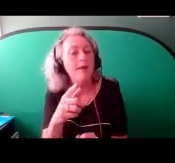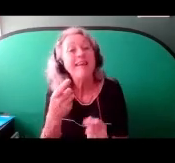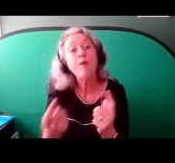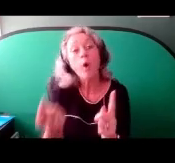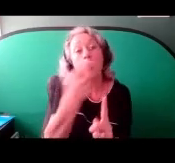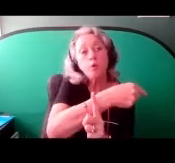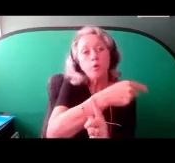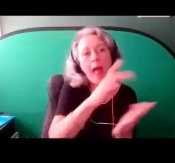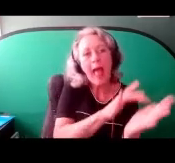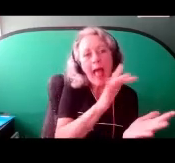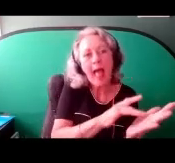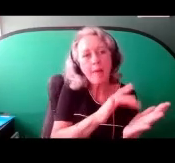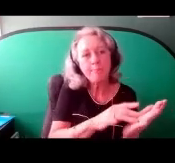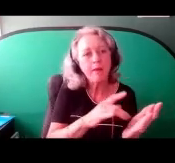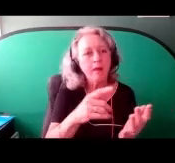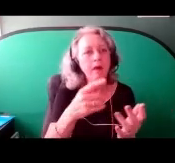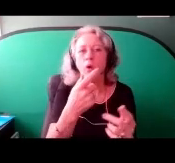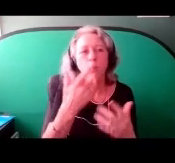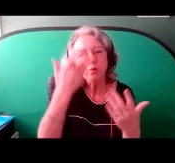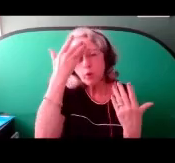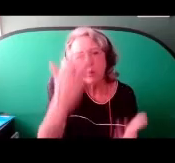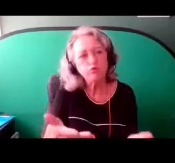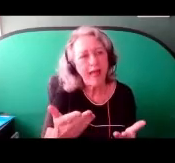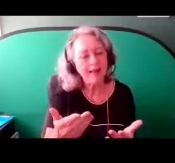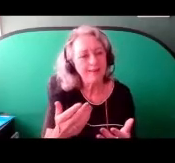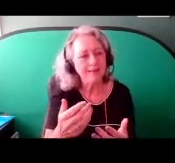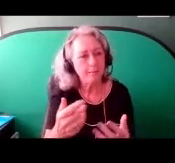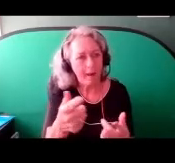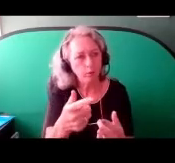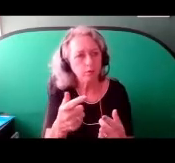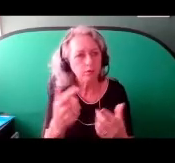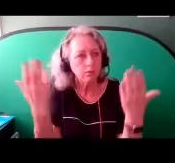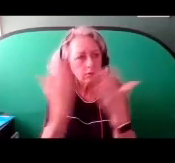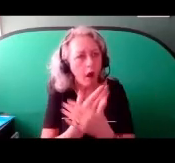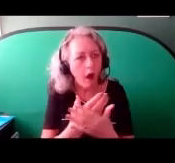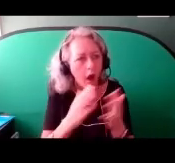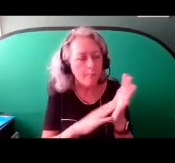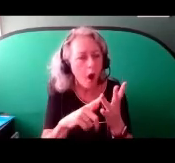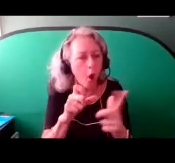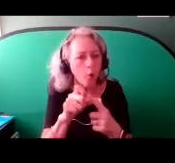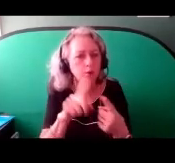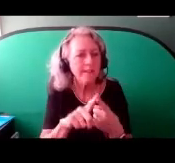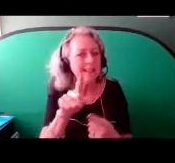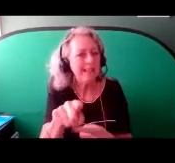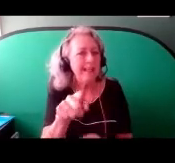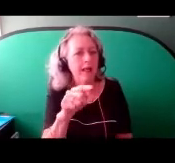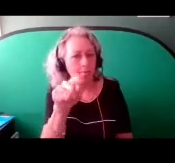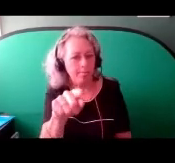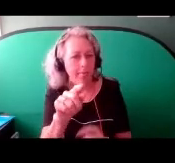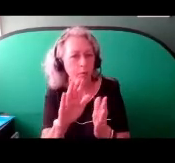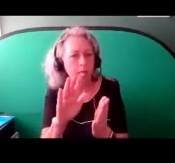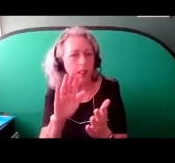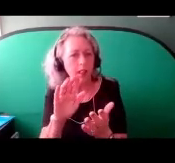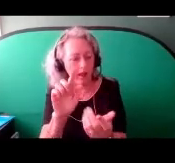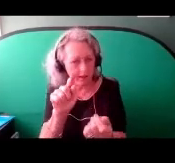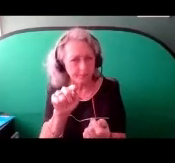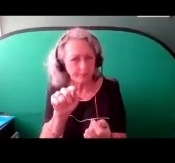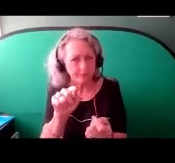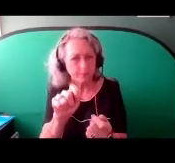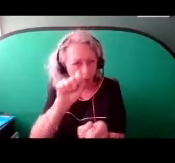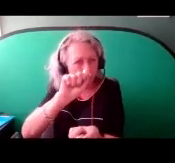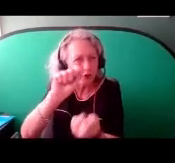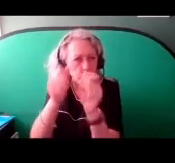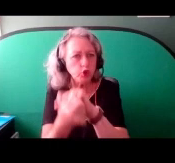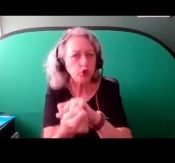a website that doesn't recognise the dark mode, then that inverted contrast, when I've got the smart invert on, would